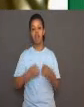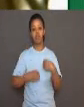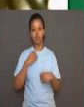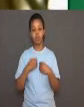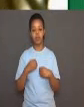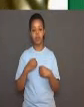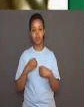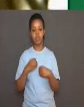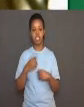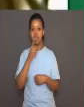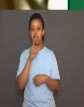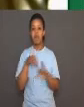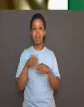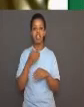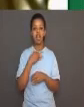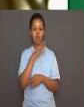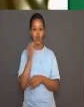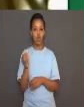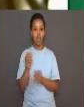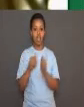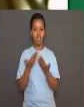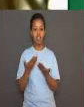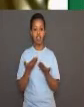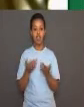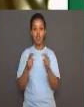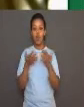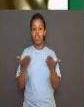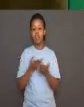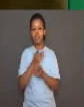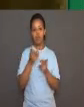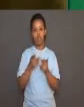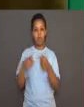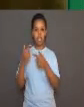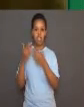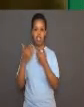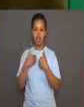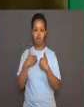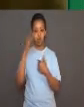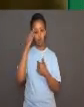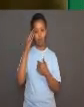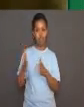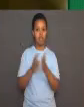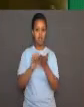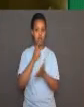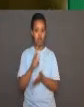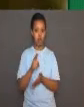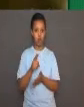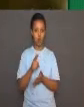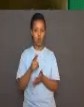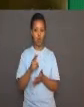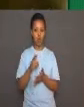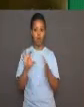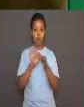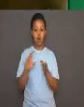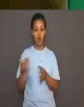seem to know what to do and know where to go. When we look at social